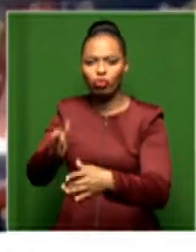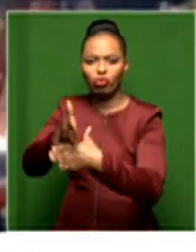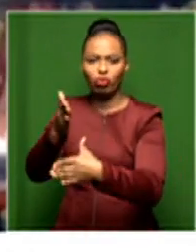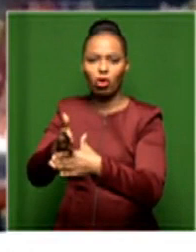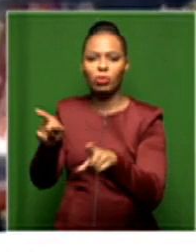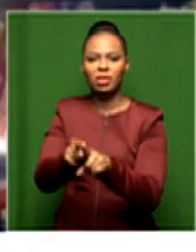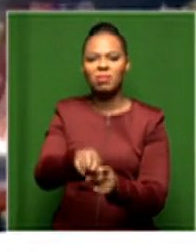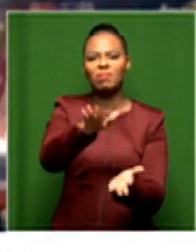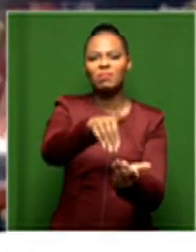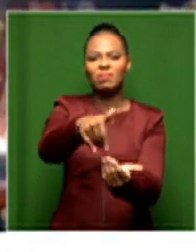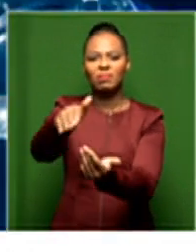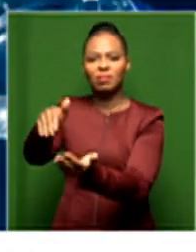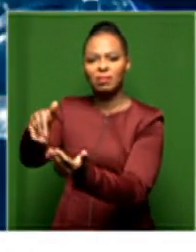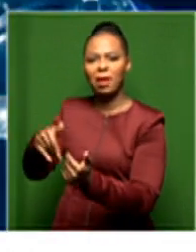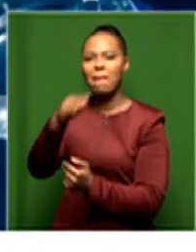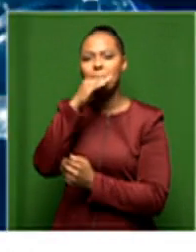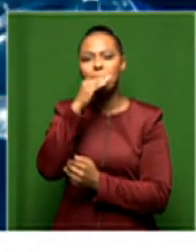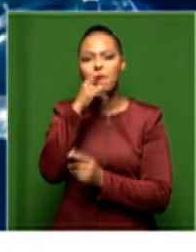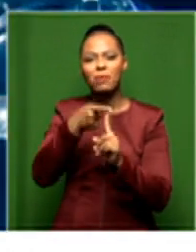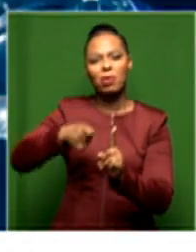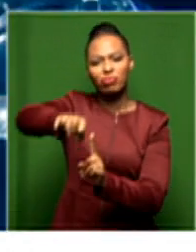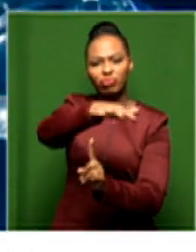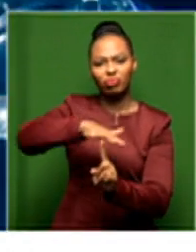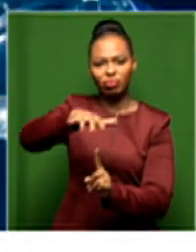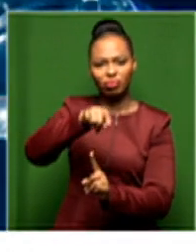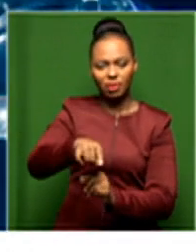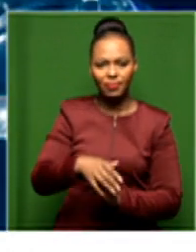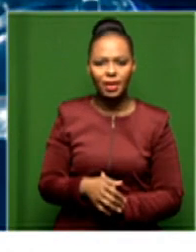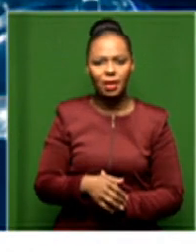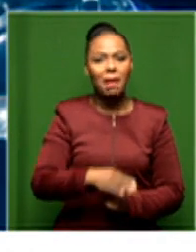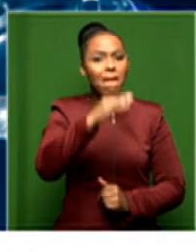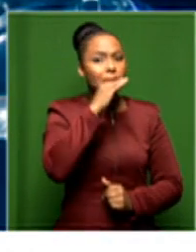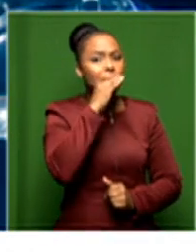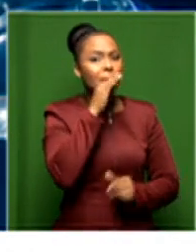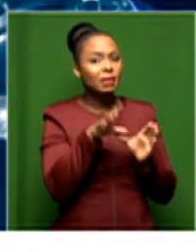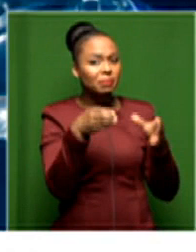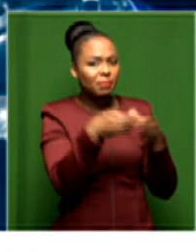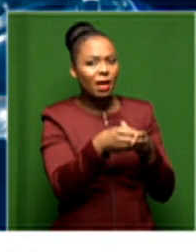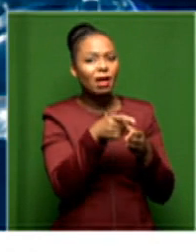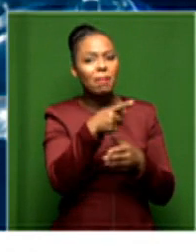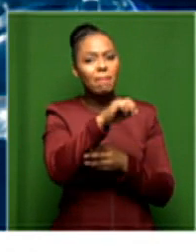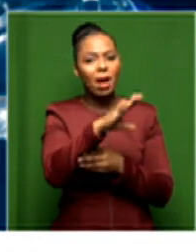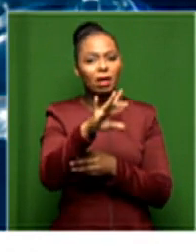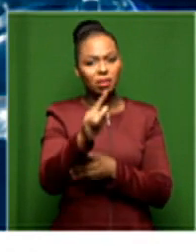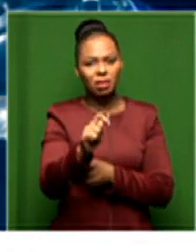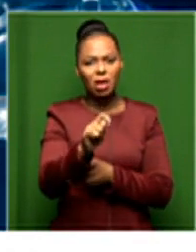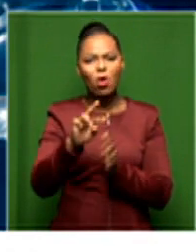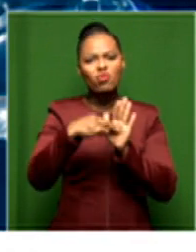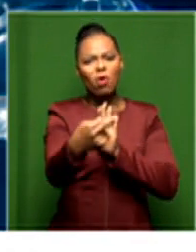landfill. And for the sake of those that don't know the SA Plastics Pact and its role, do share that with